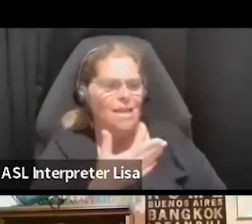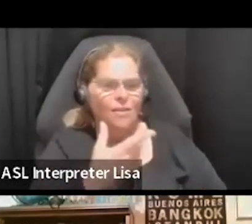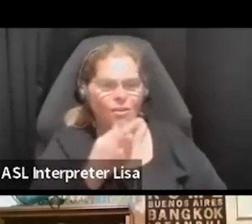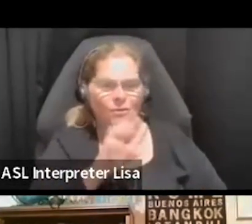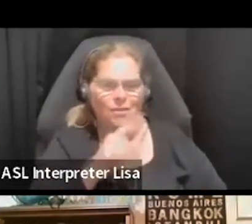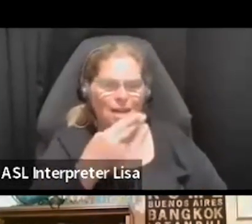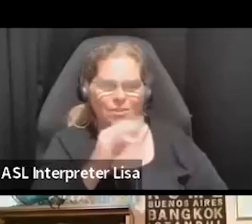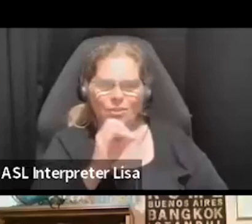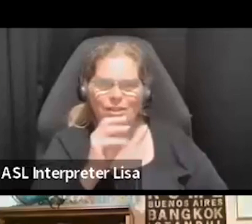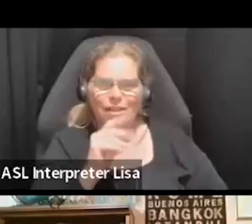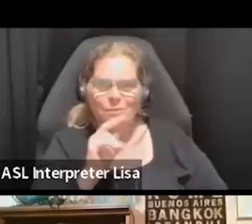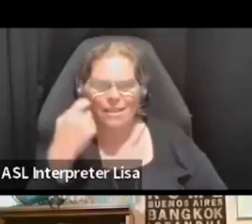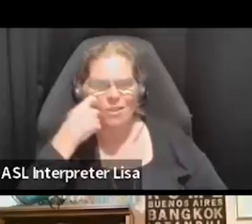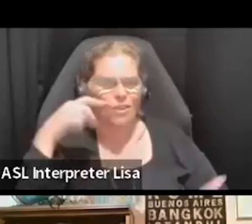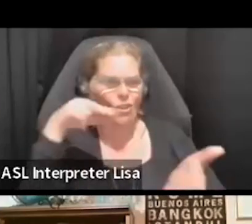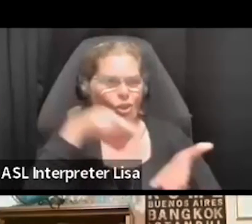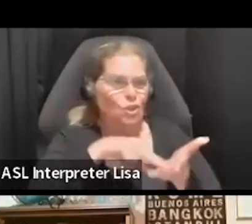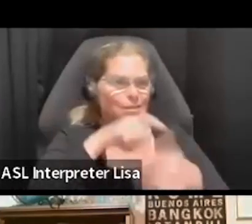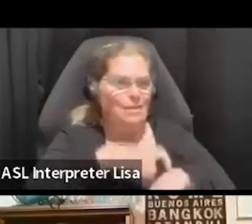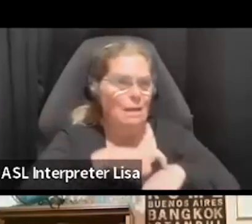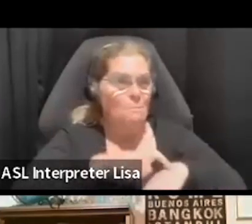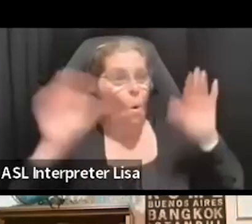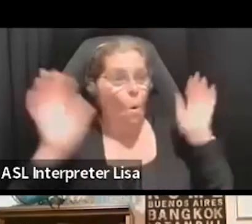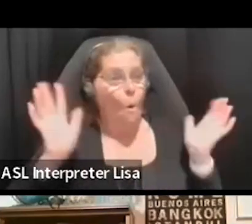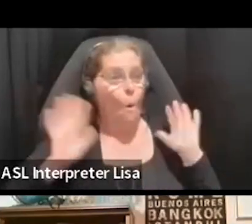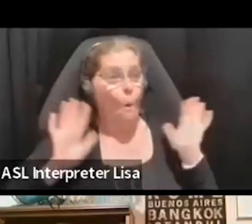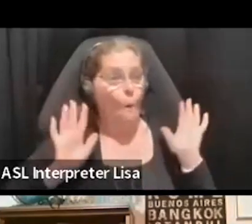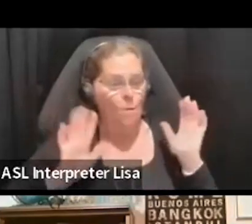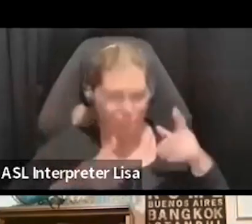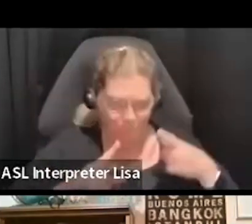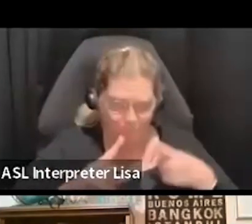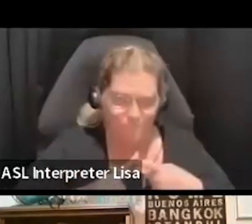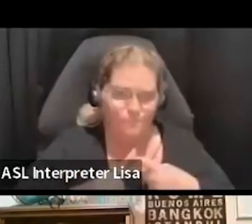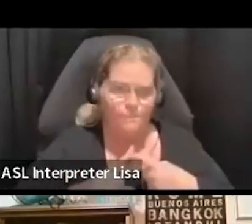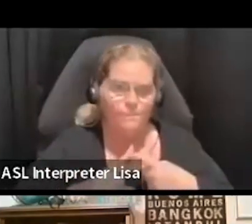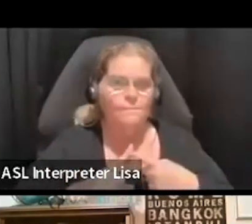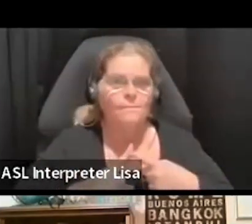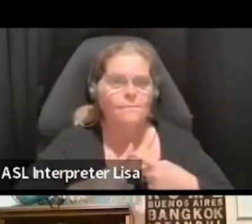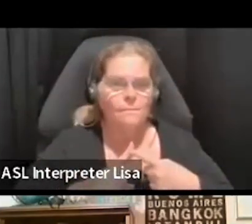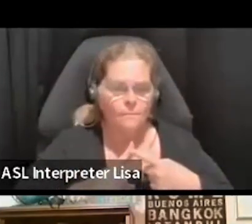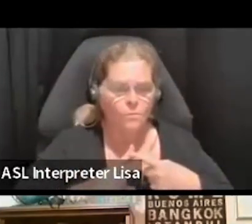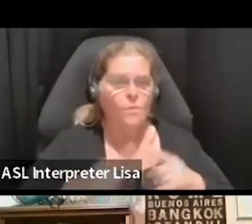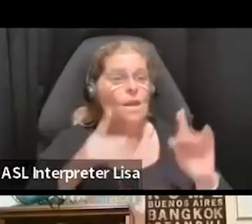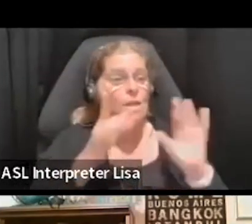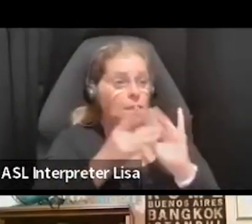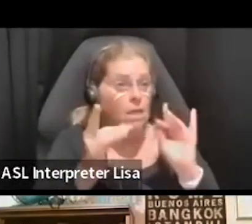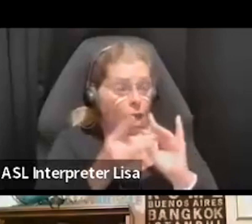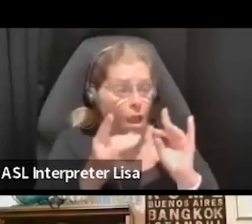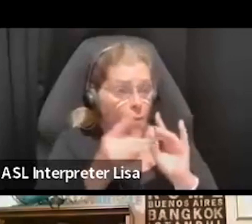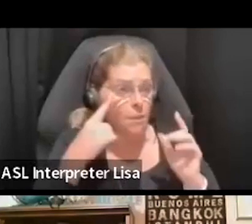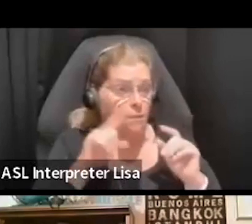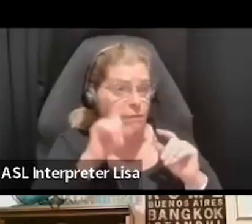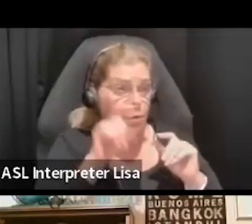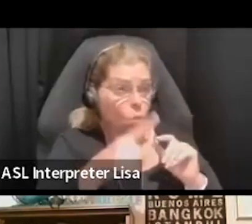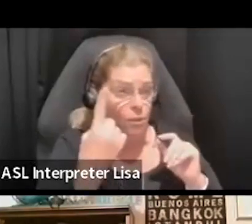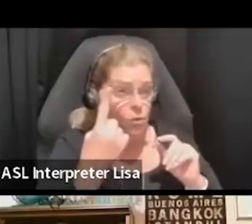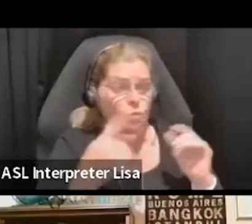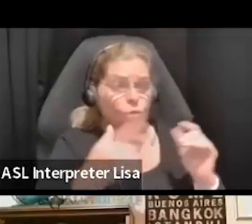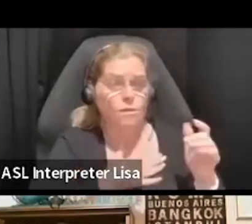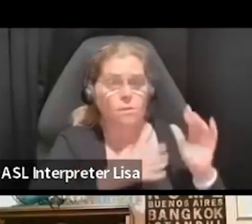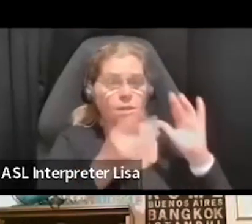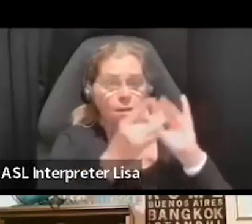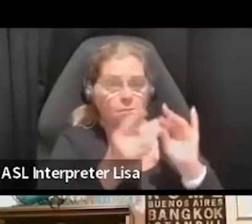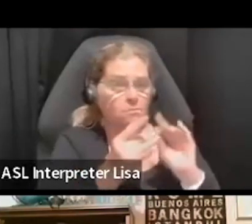down at the time and was like, oh my goodness gracious. So folks, please, if you have comments to question 1, put them in the chat because my